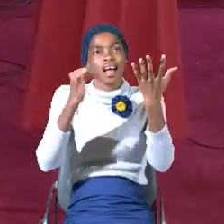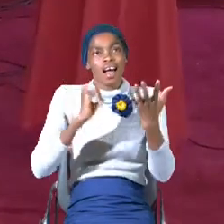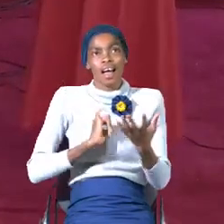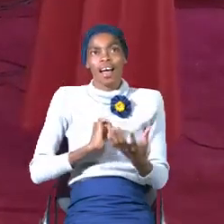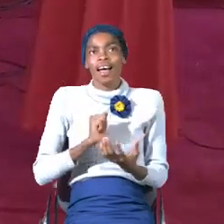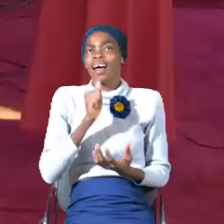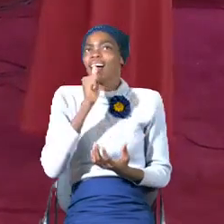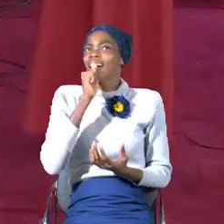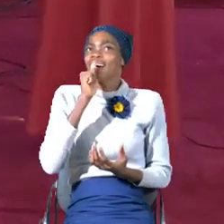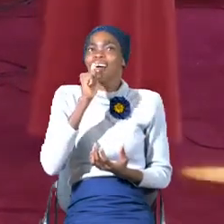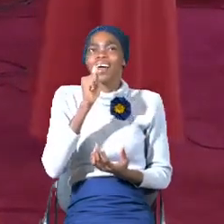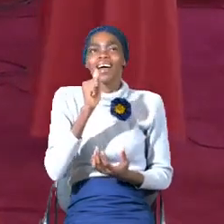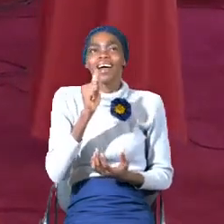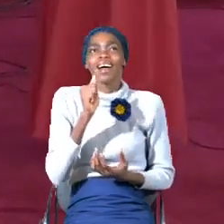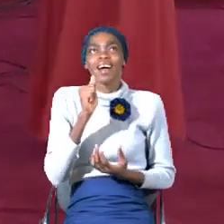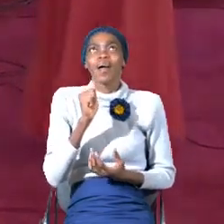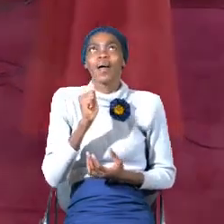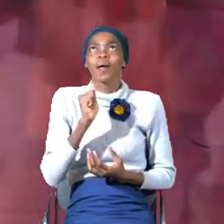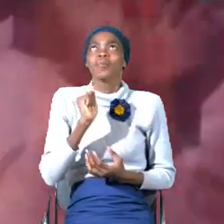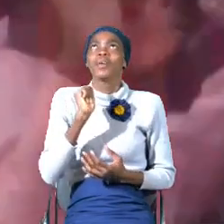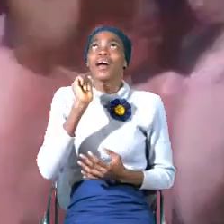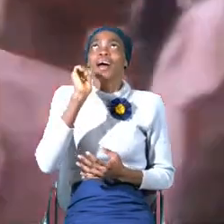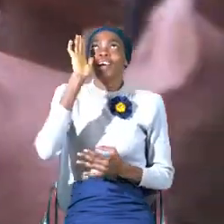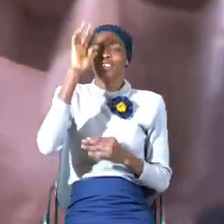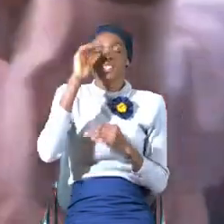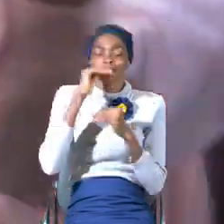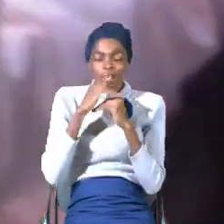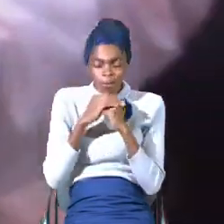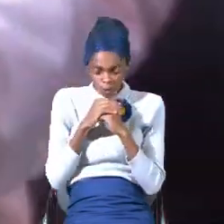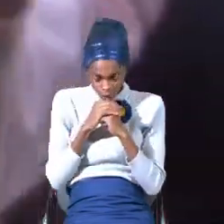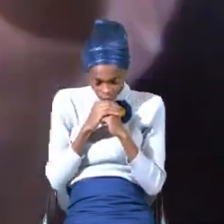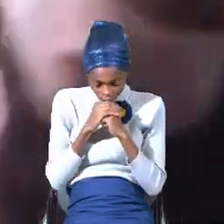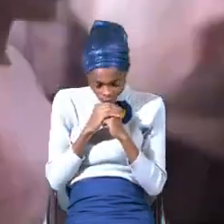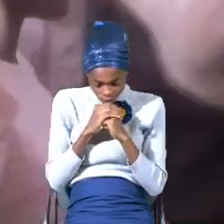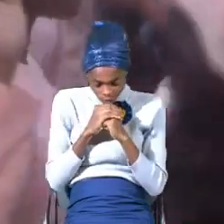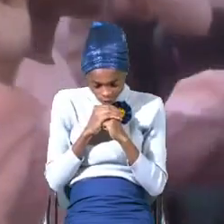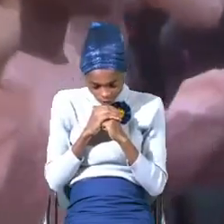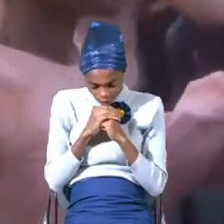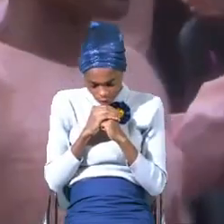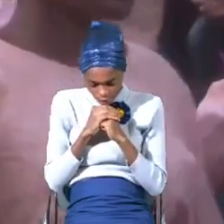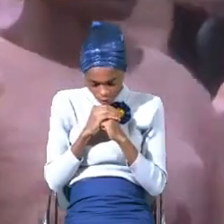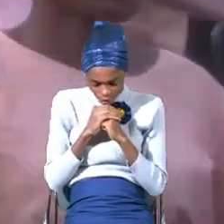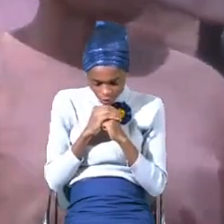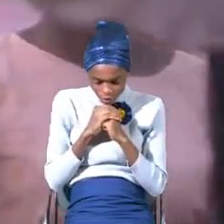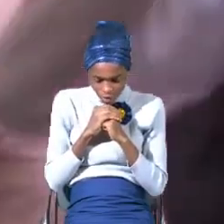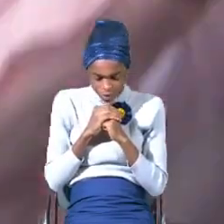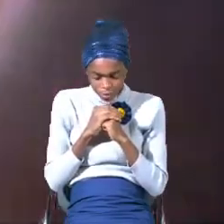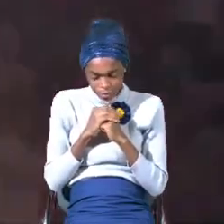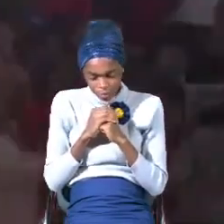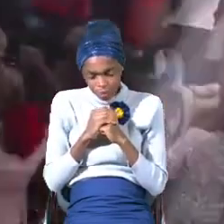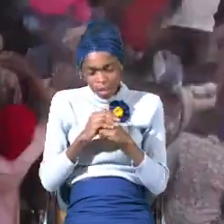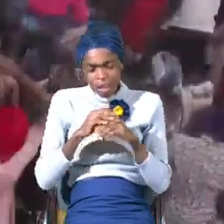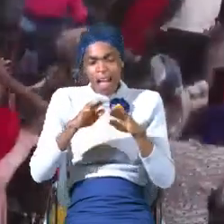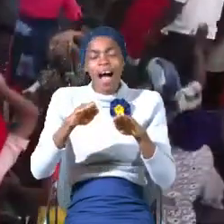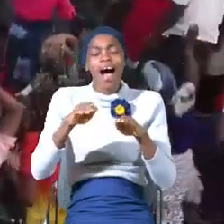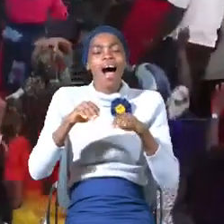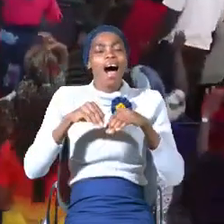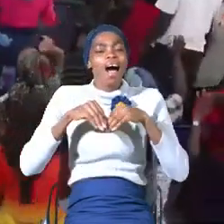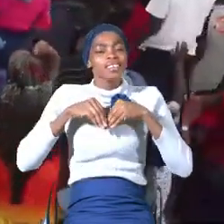sacrifice. I am your worship. Your worship. Say, Lord, accept.